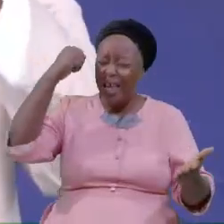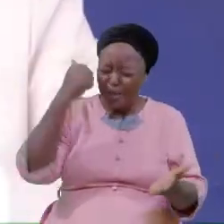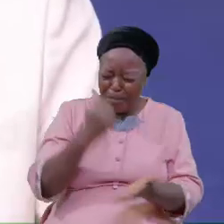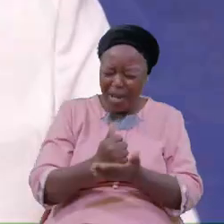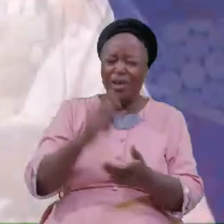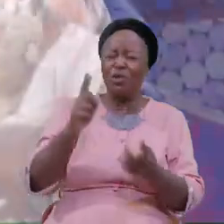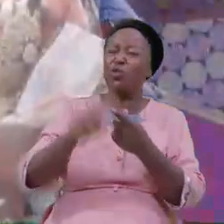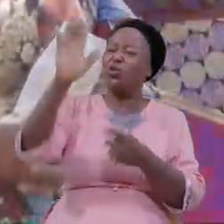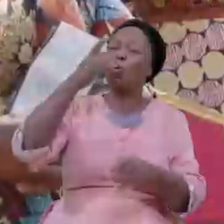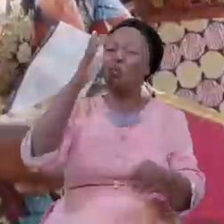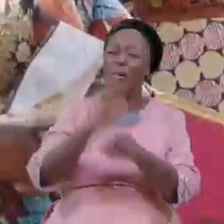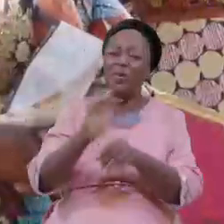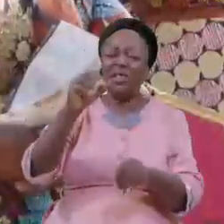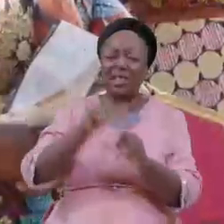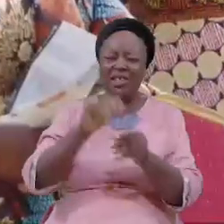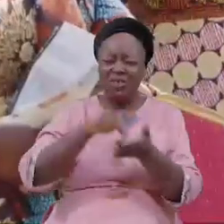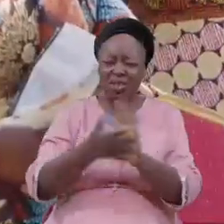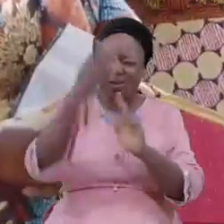in Jesus' name.